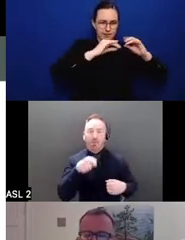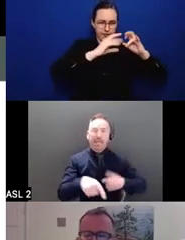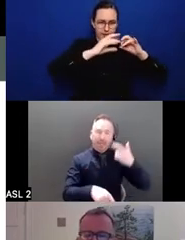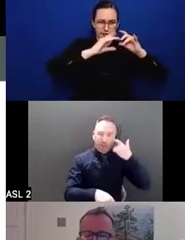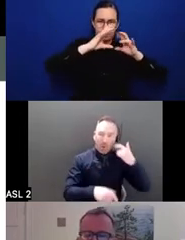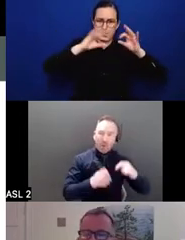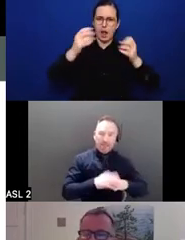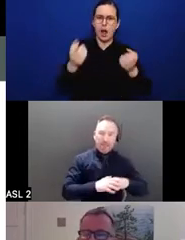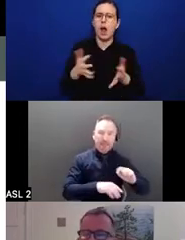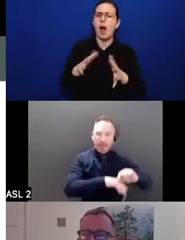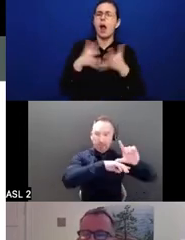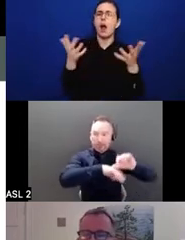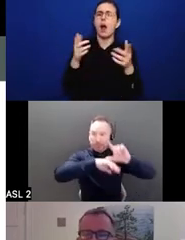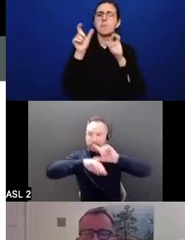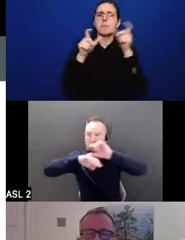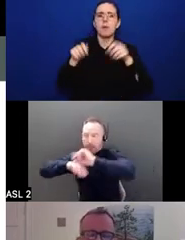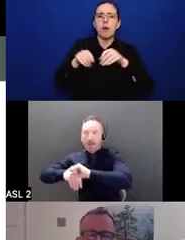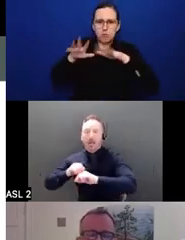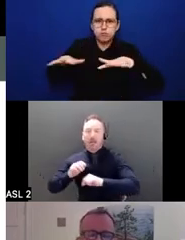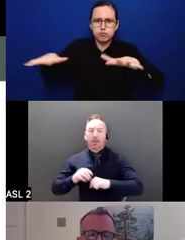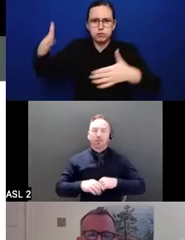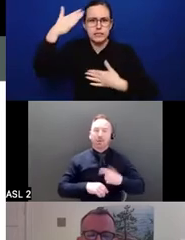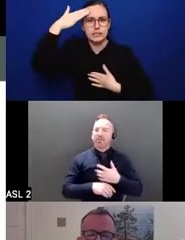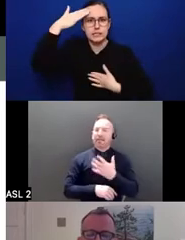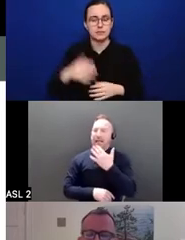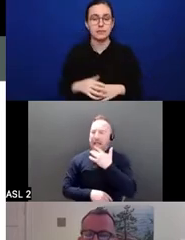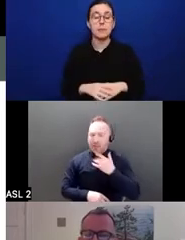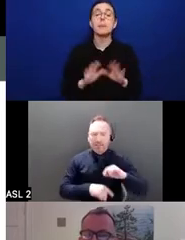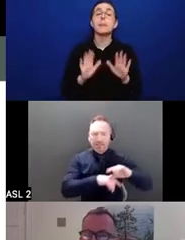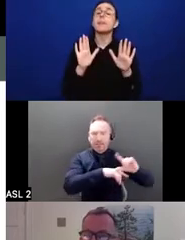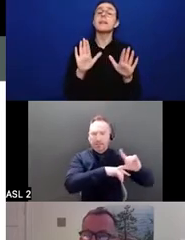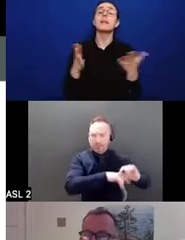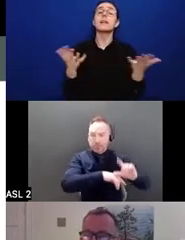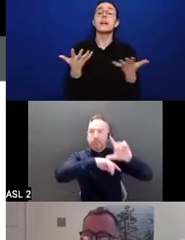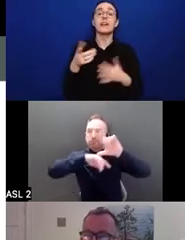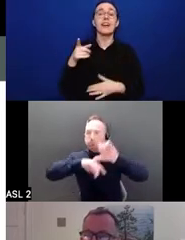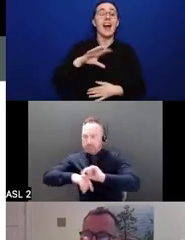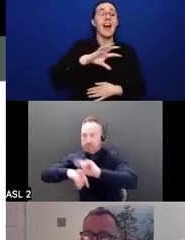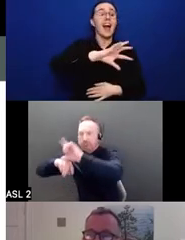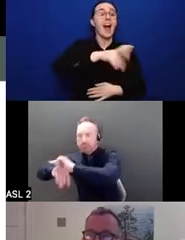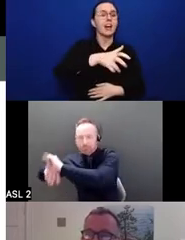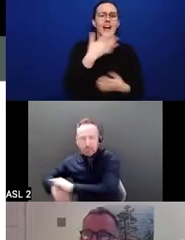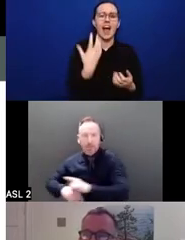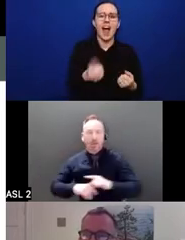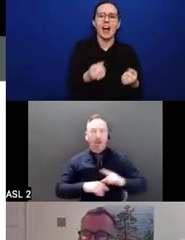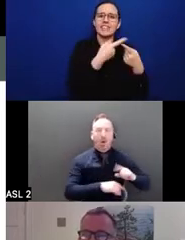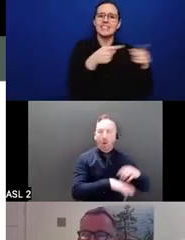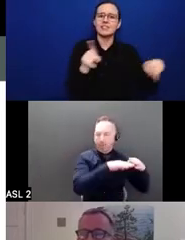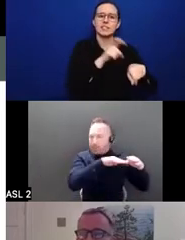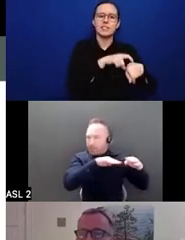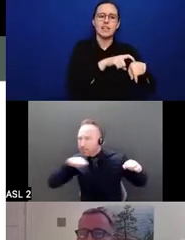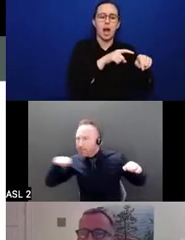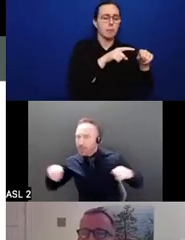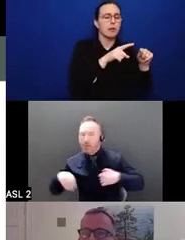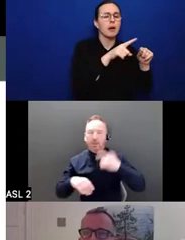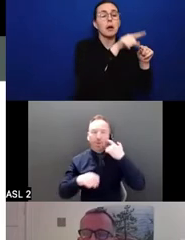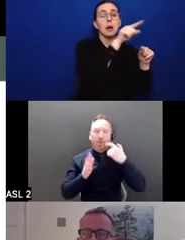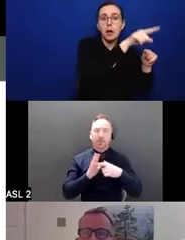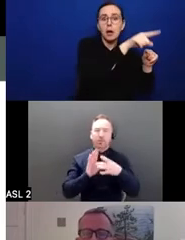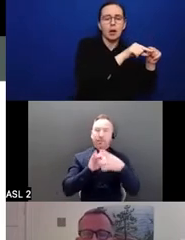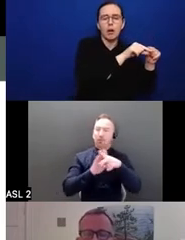these different waves. They are of different shapes and length. And we see that in corresponding to the policymaking. So countries